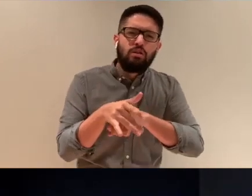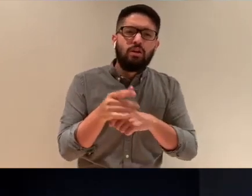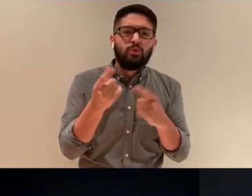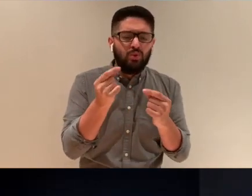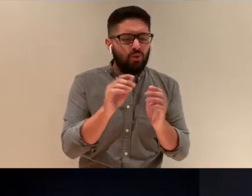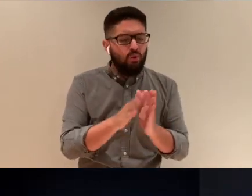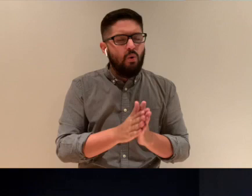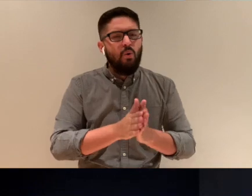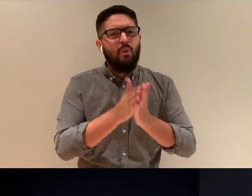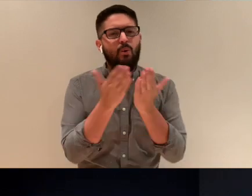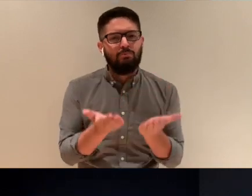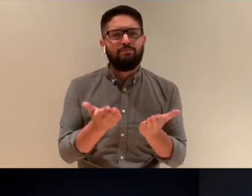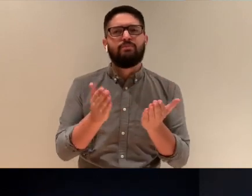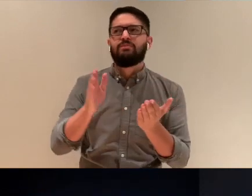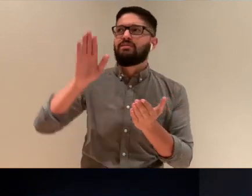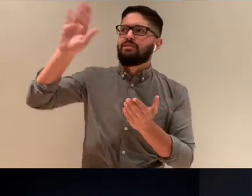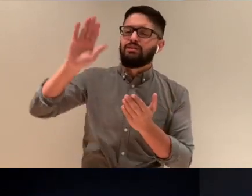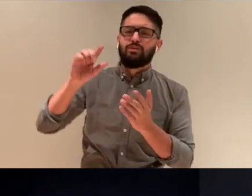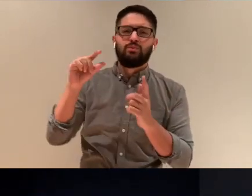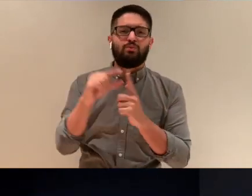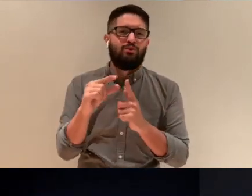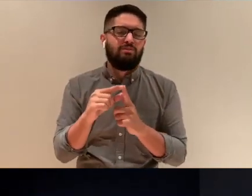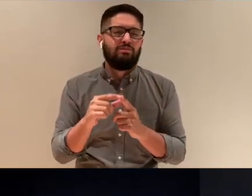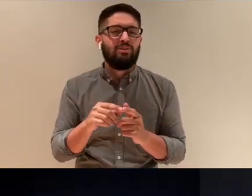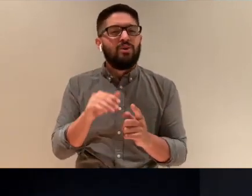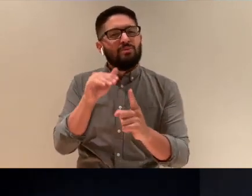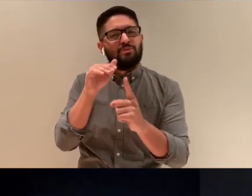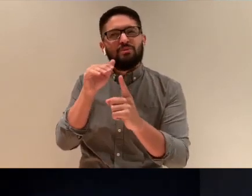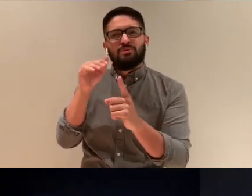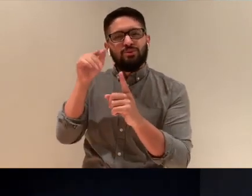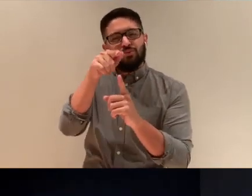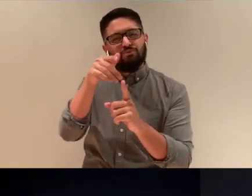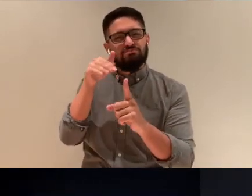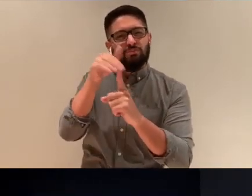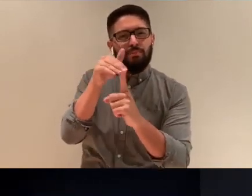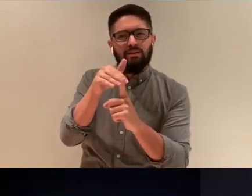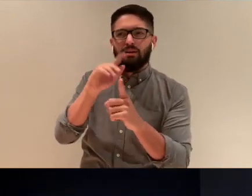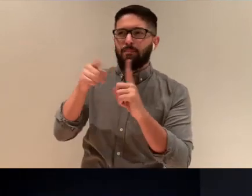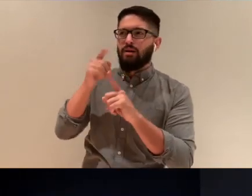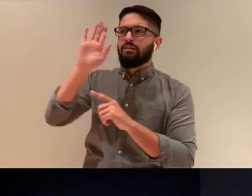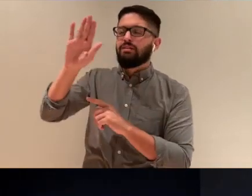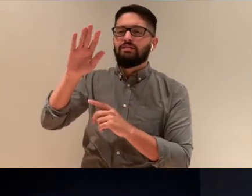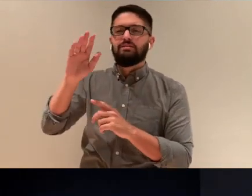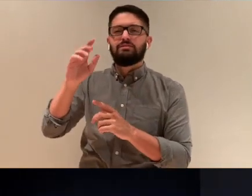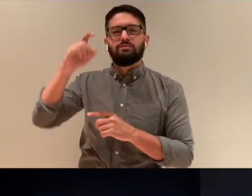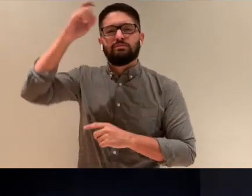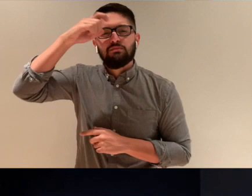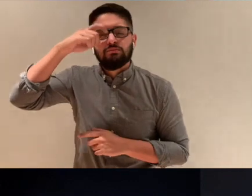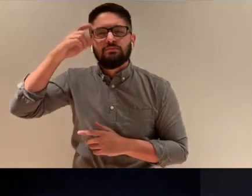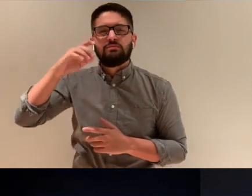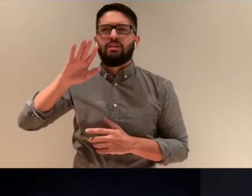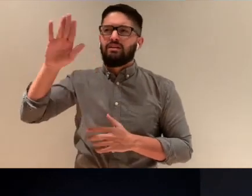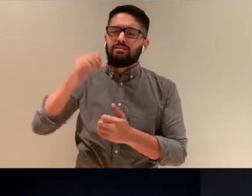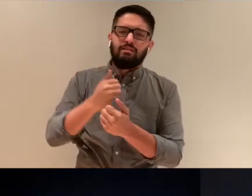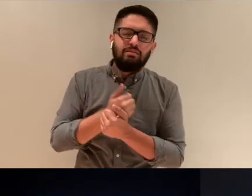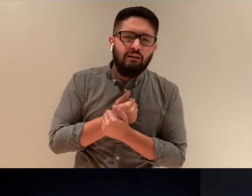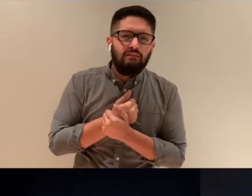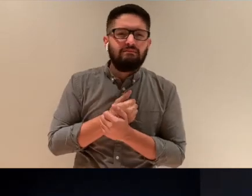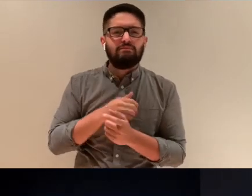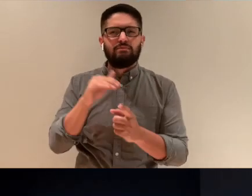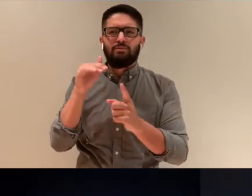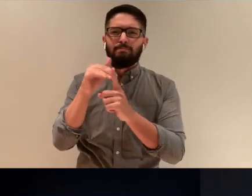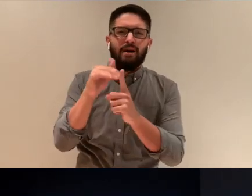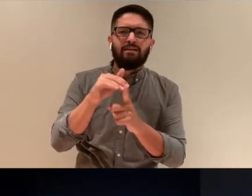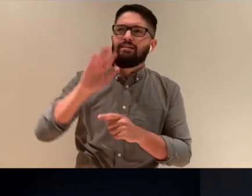earlier and listen, open God's word and be reminded of His sovereignty, be reminded of His love,